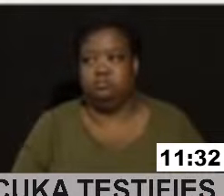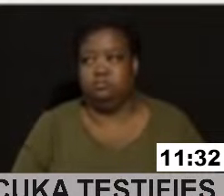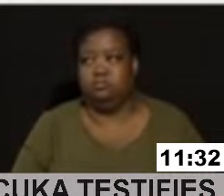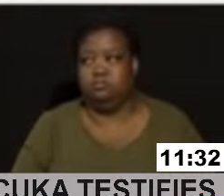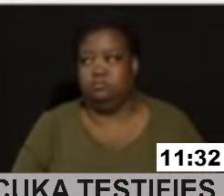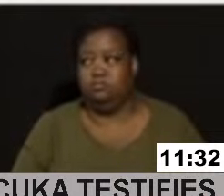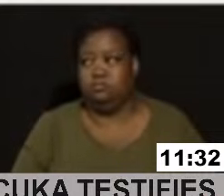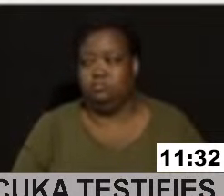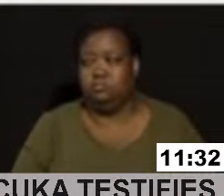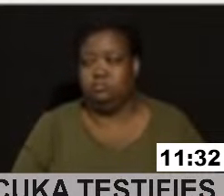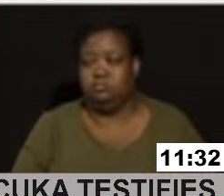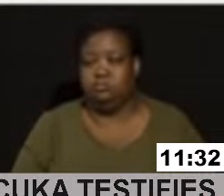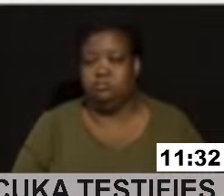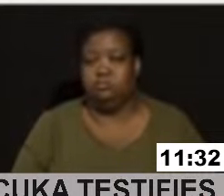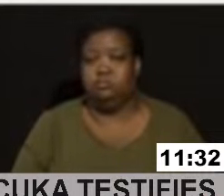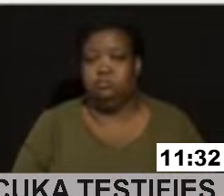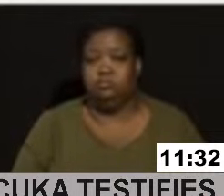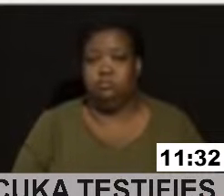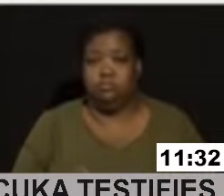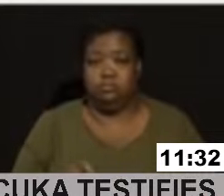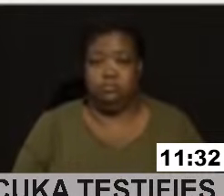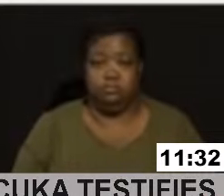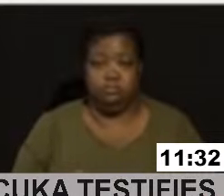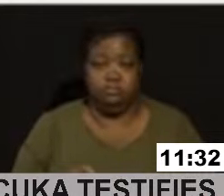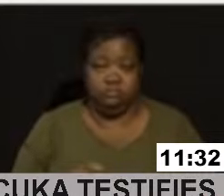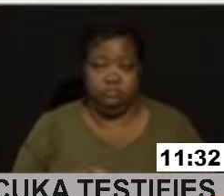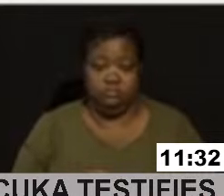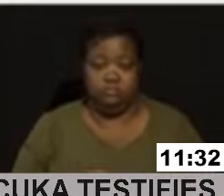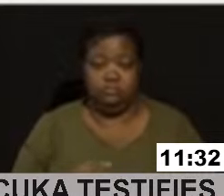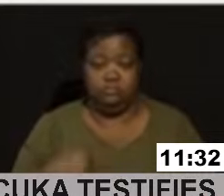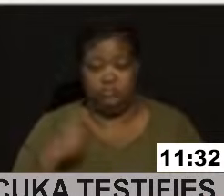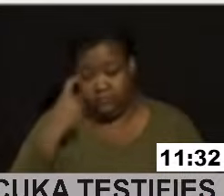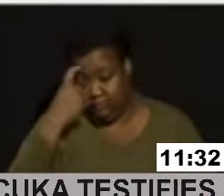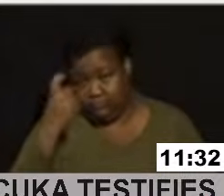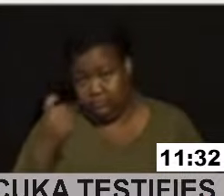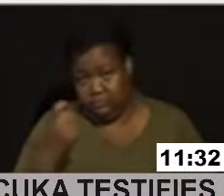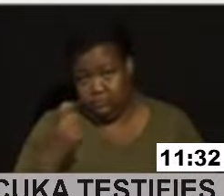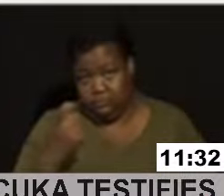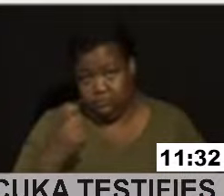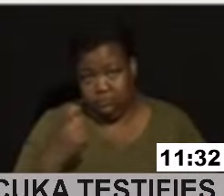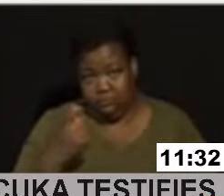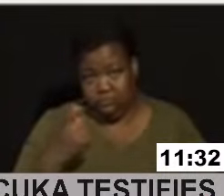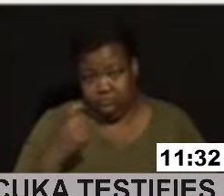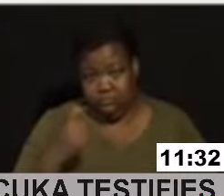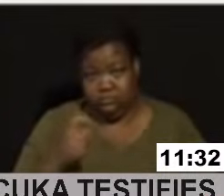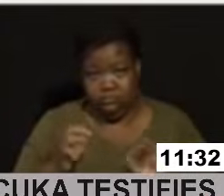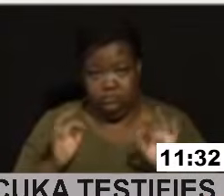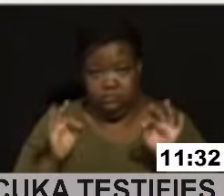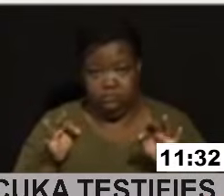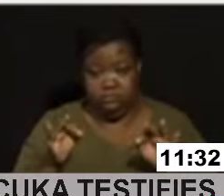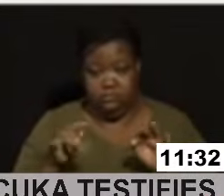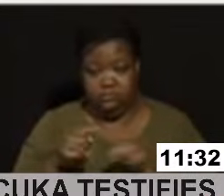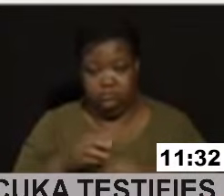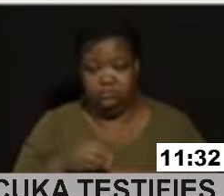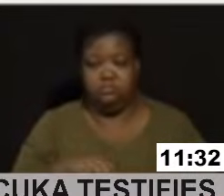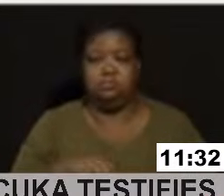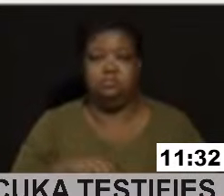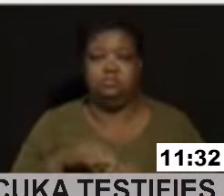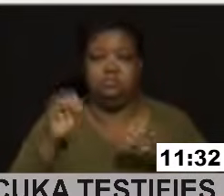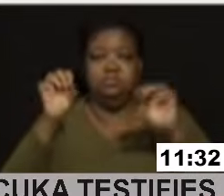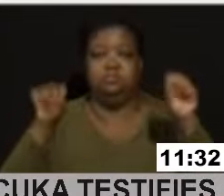to deal with these people that I believed, correctly so, that indeed they were part and parcel of the